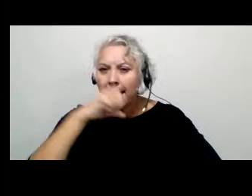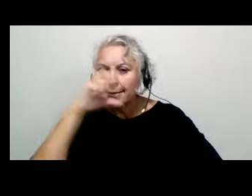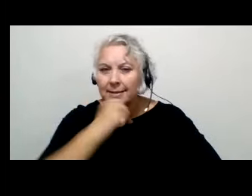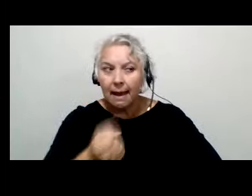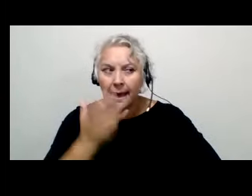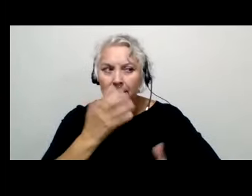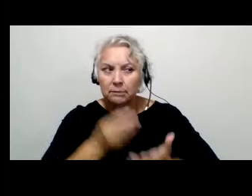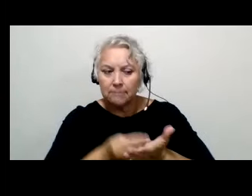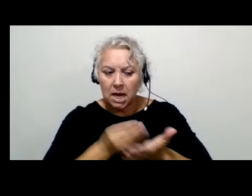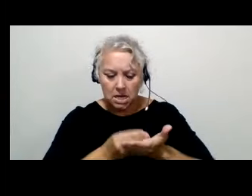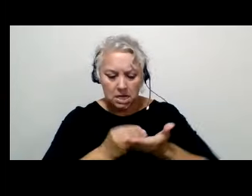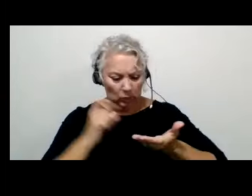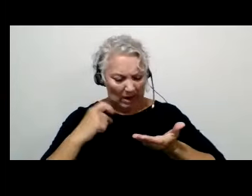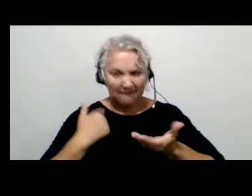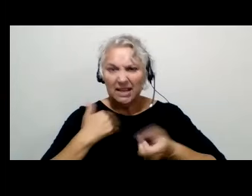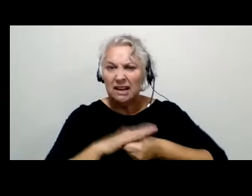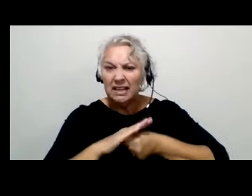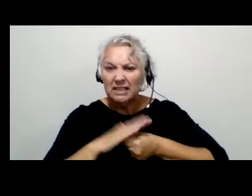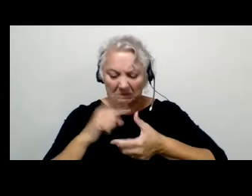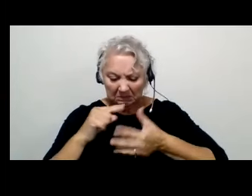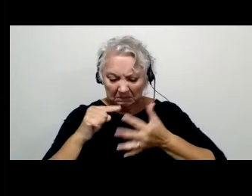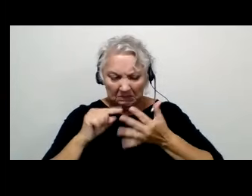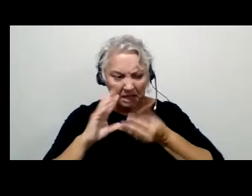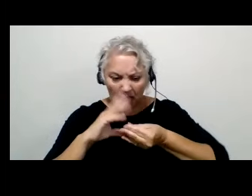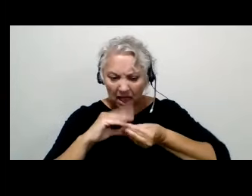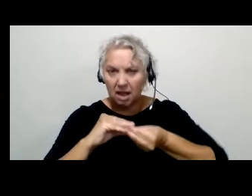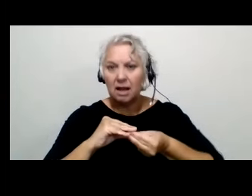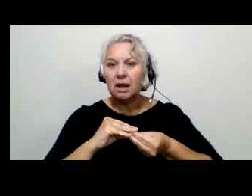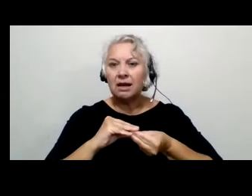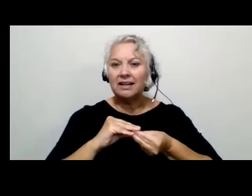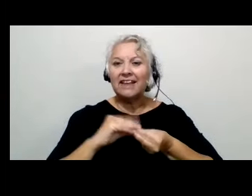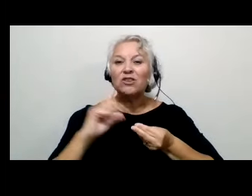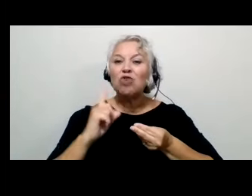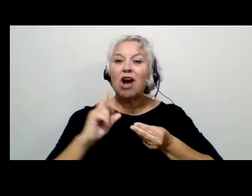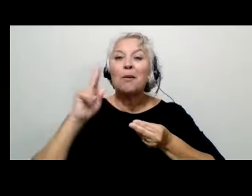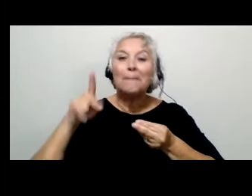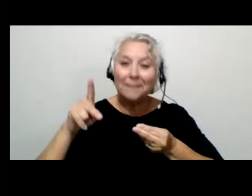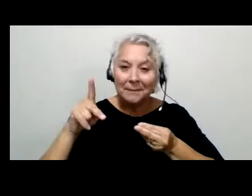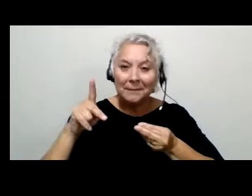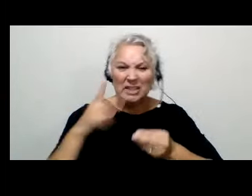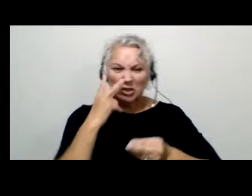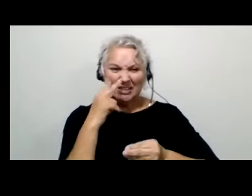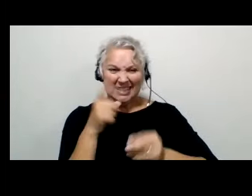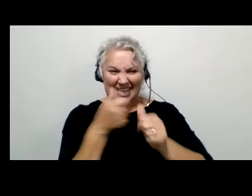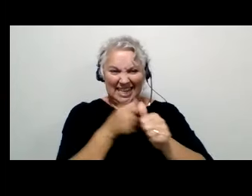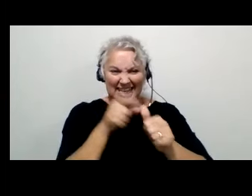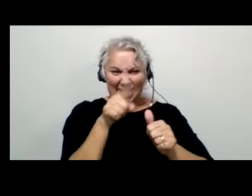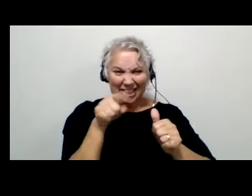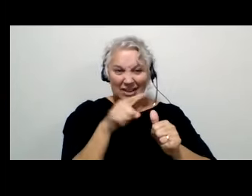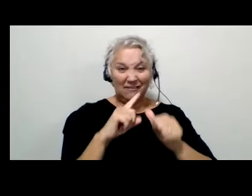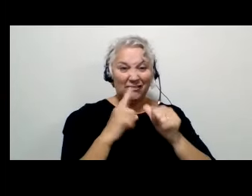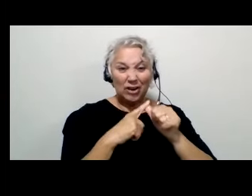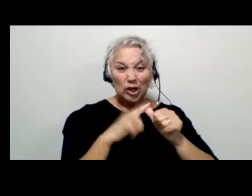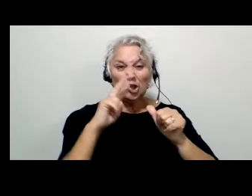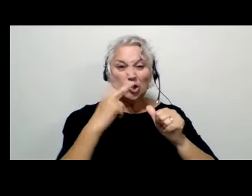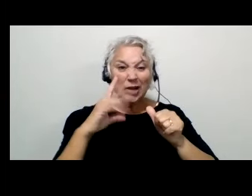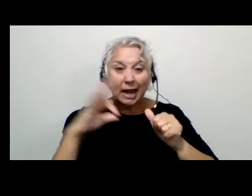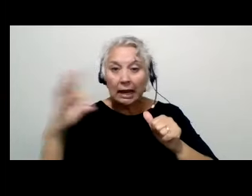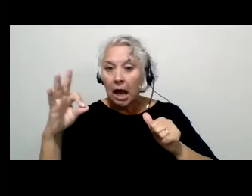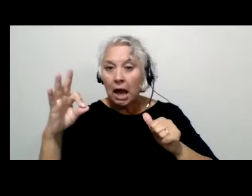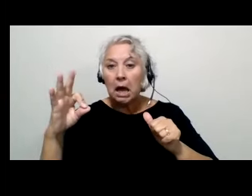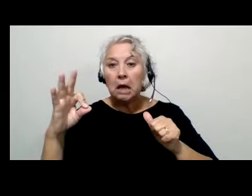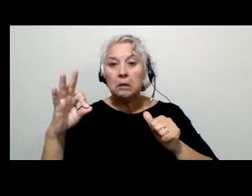you will need, and therefore how much money you will get back. So you can see for each, the first item is $2.99, so they